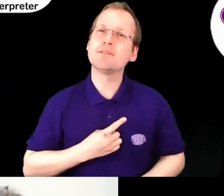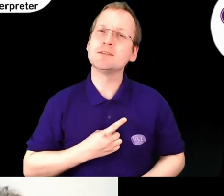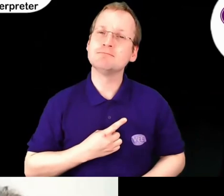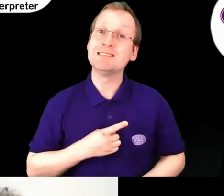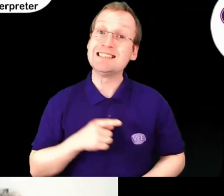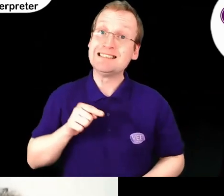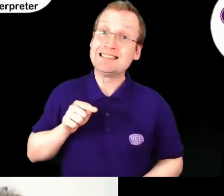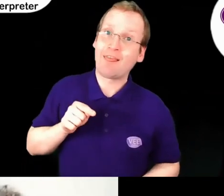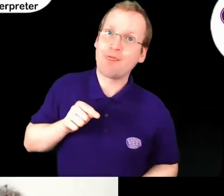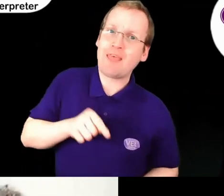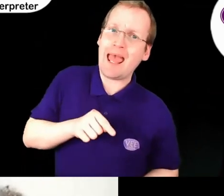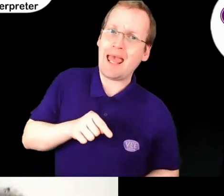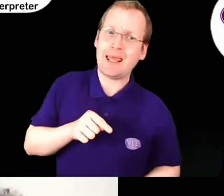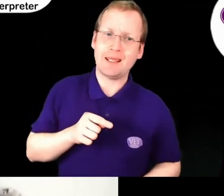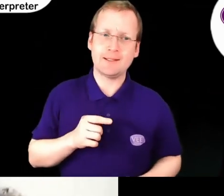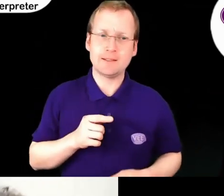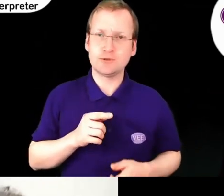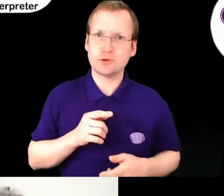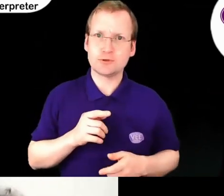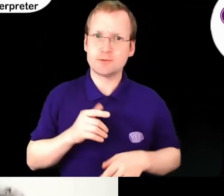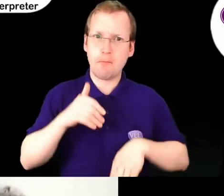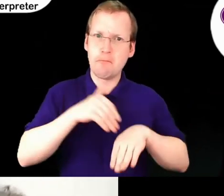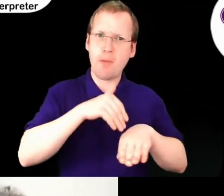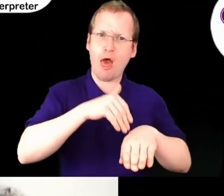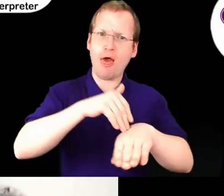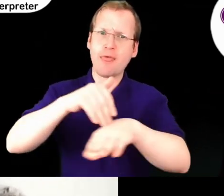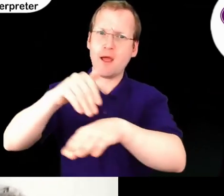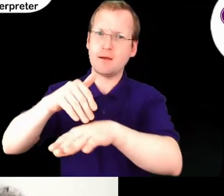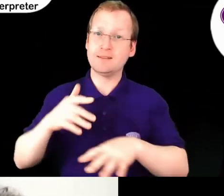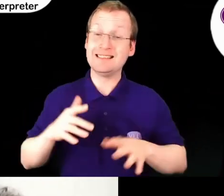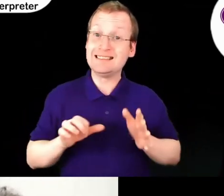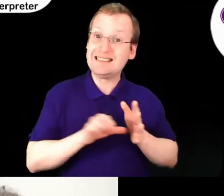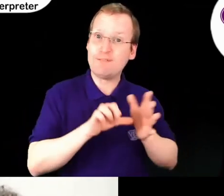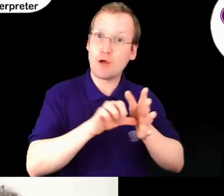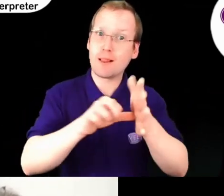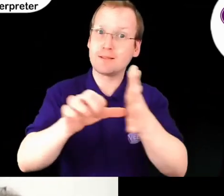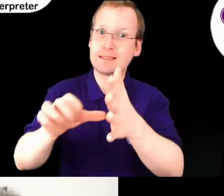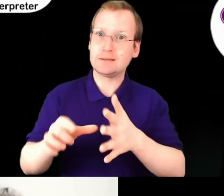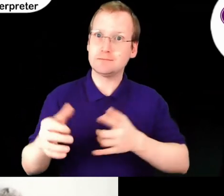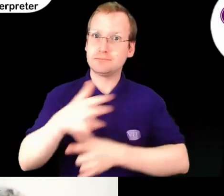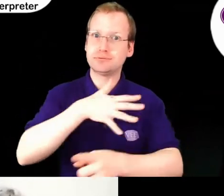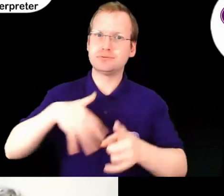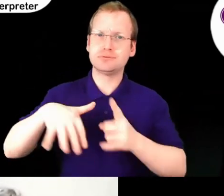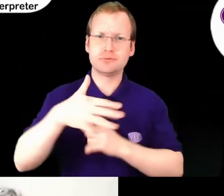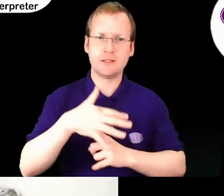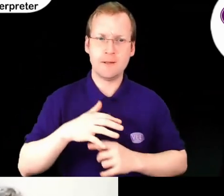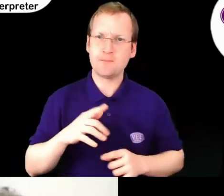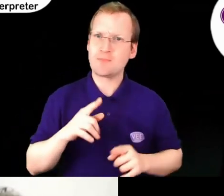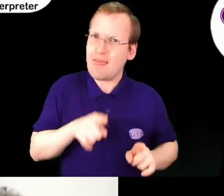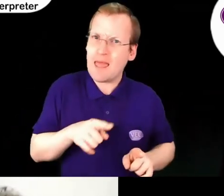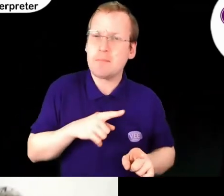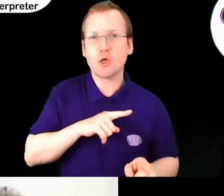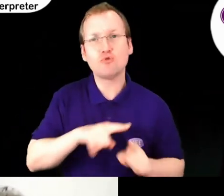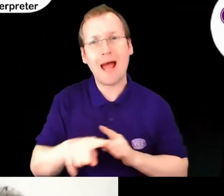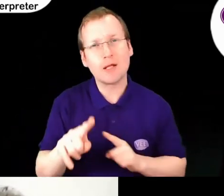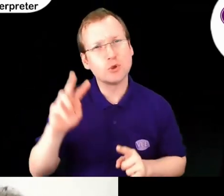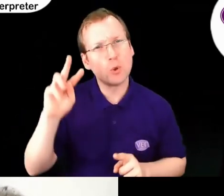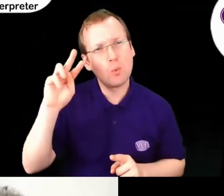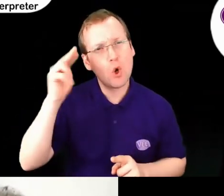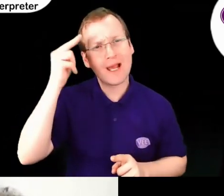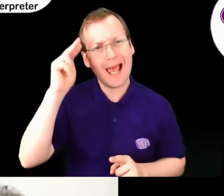just foment bother and difficulty all around them. It's as if they are trying to work out their